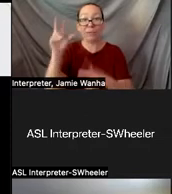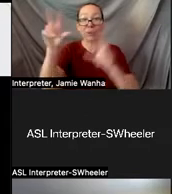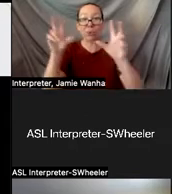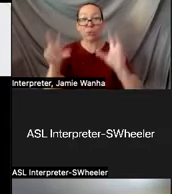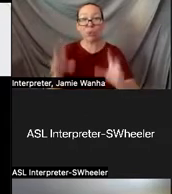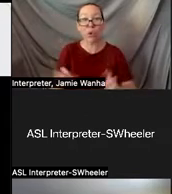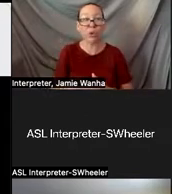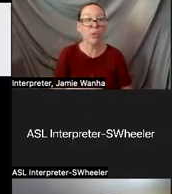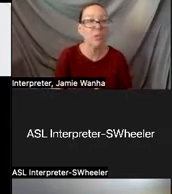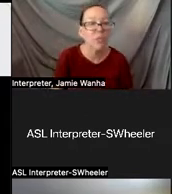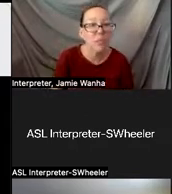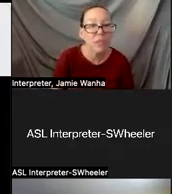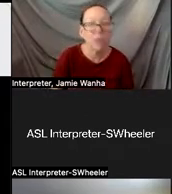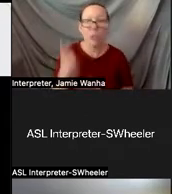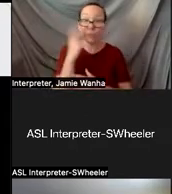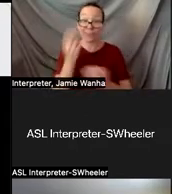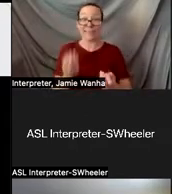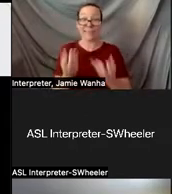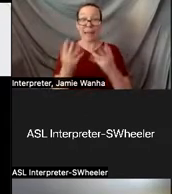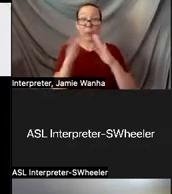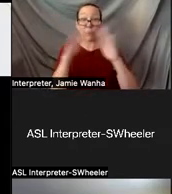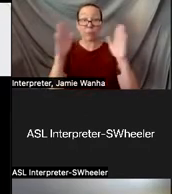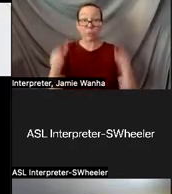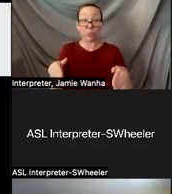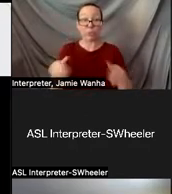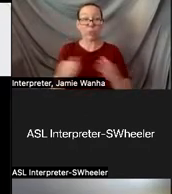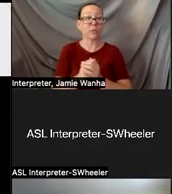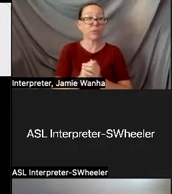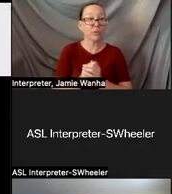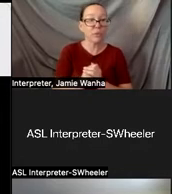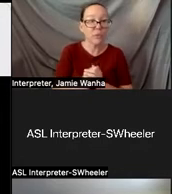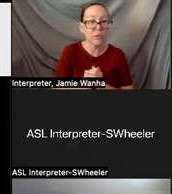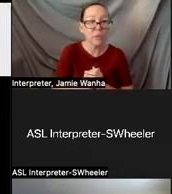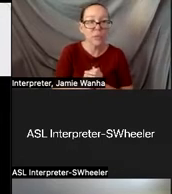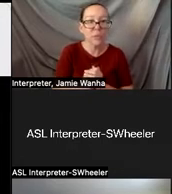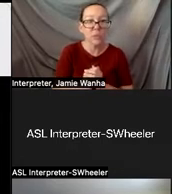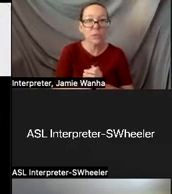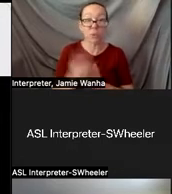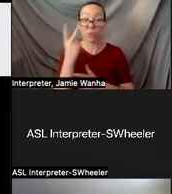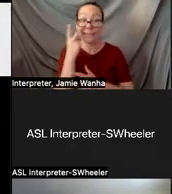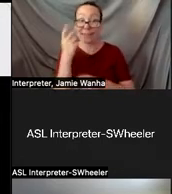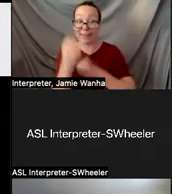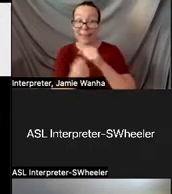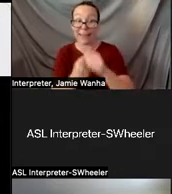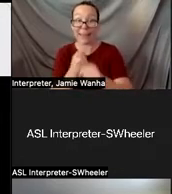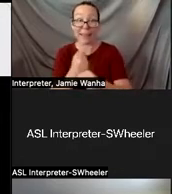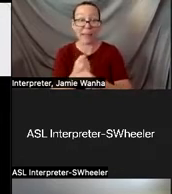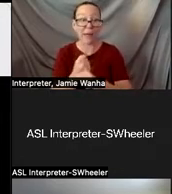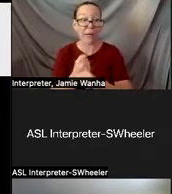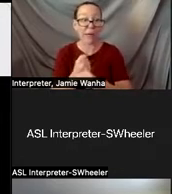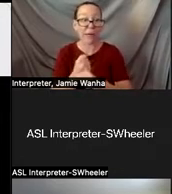see the number of structures, and on the horizontal axis, the year. And you see this year, the very